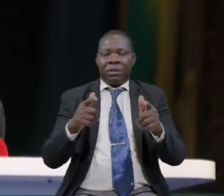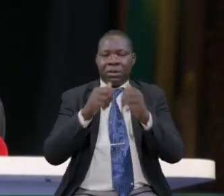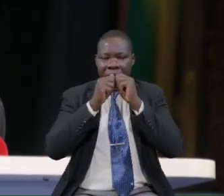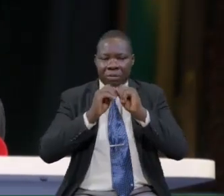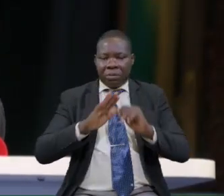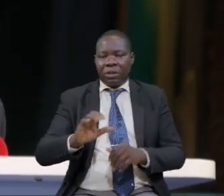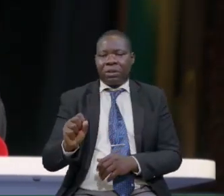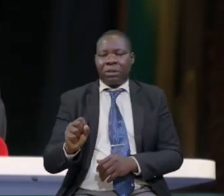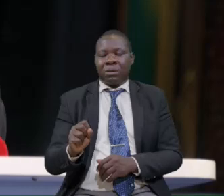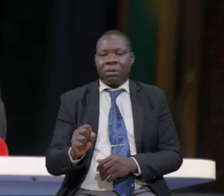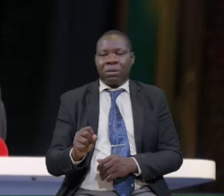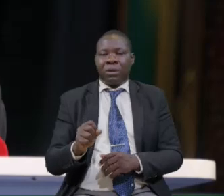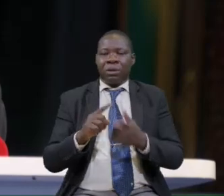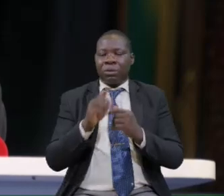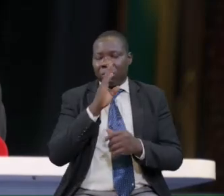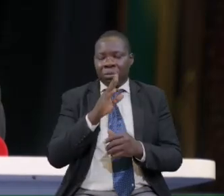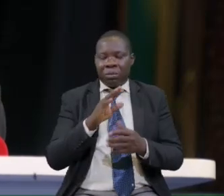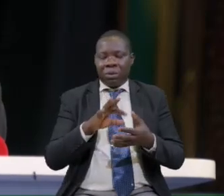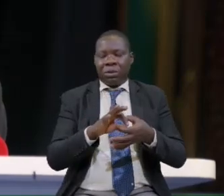to belong to Christ.